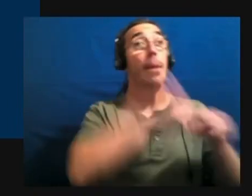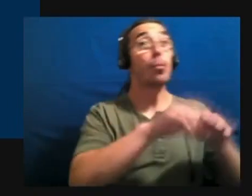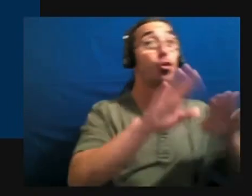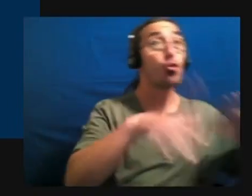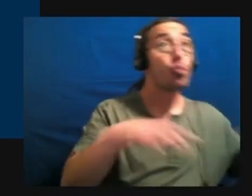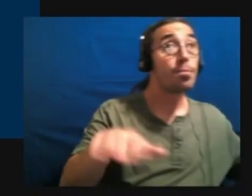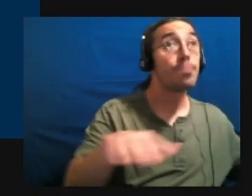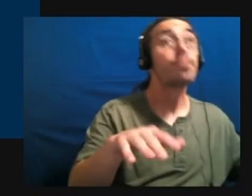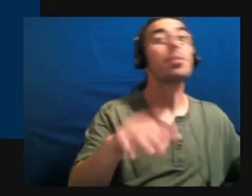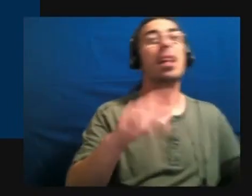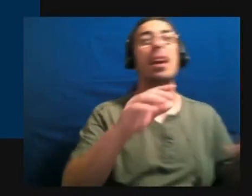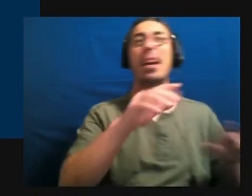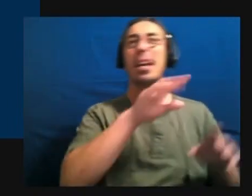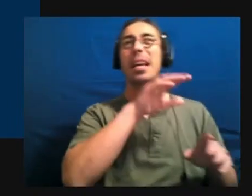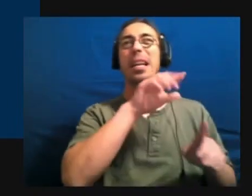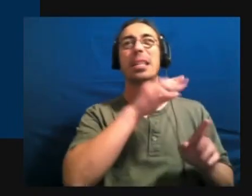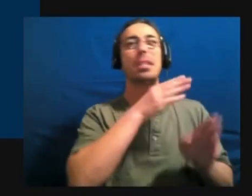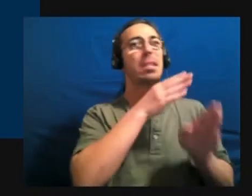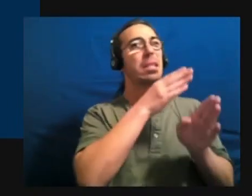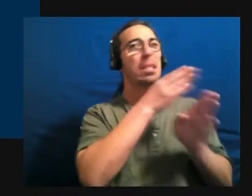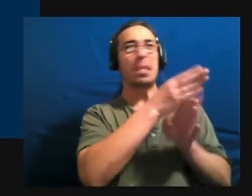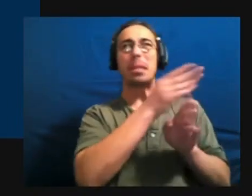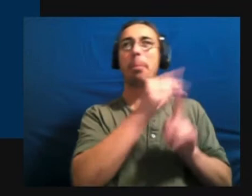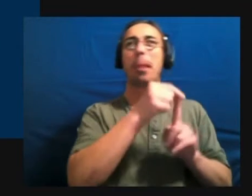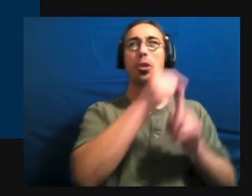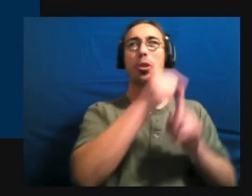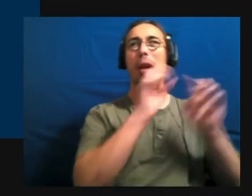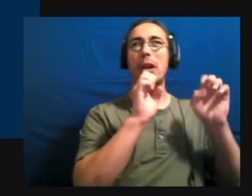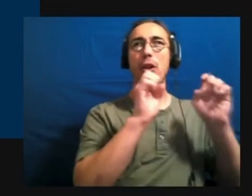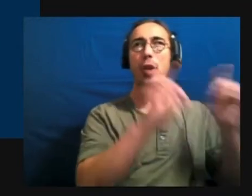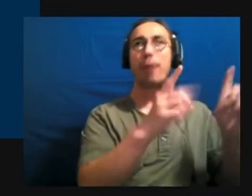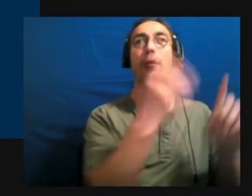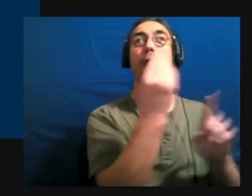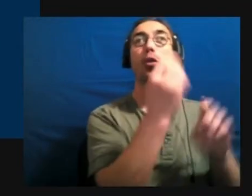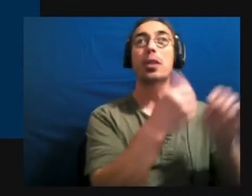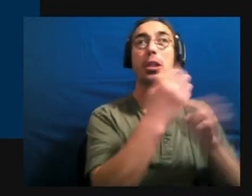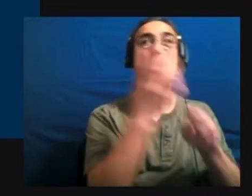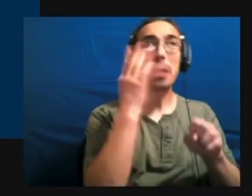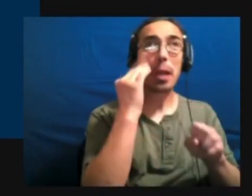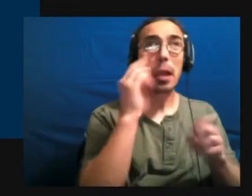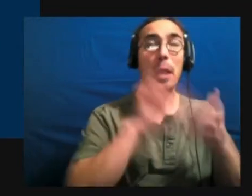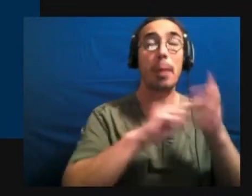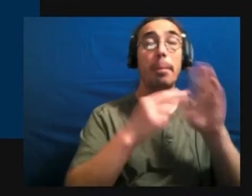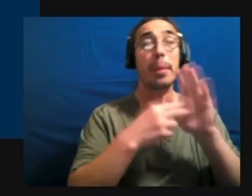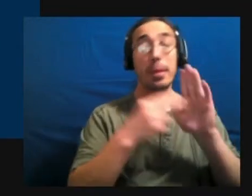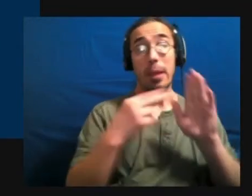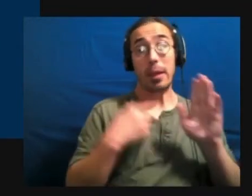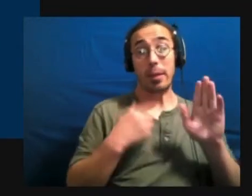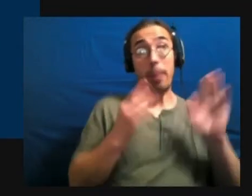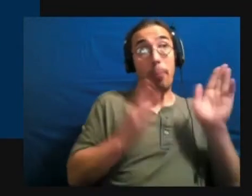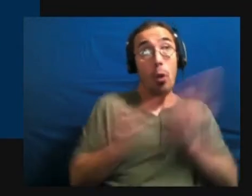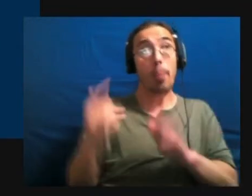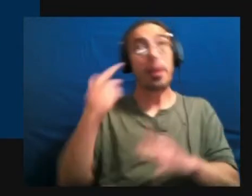classes for 14 years. That did not prepare me to understand autism. I married